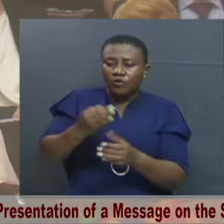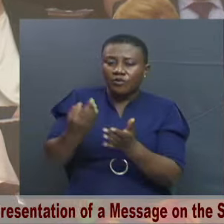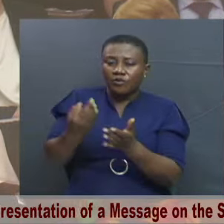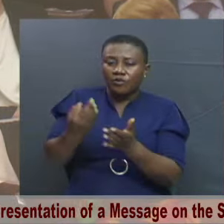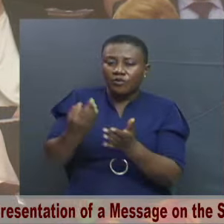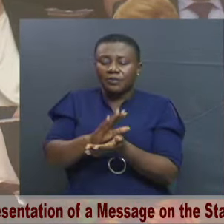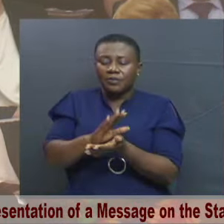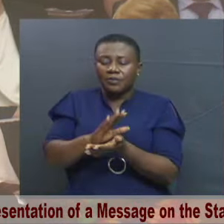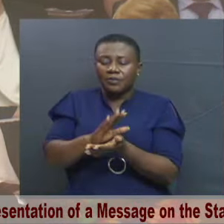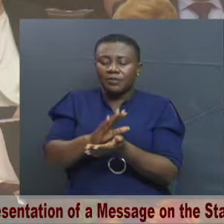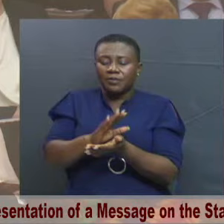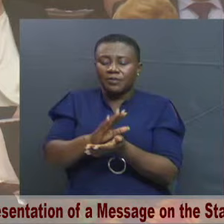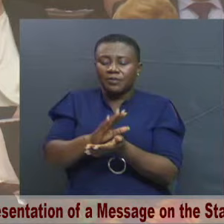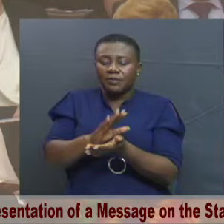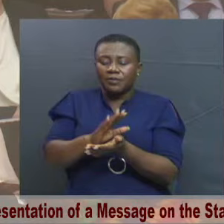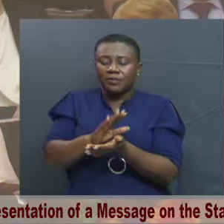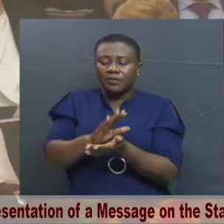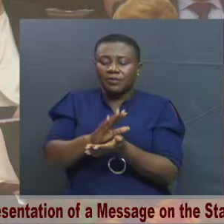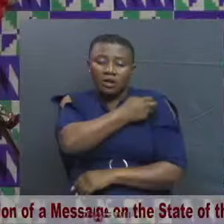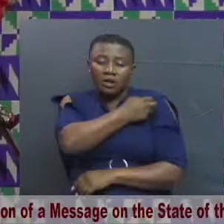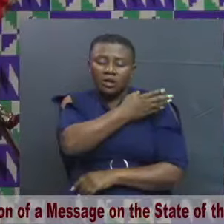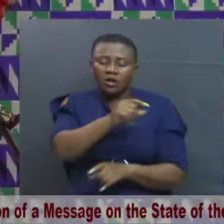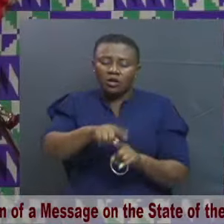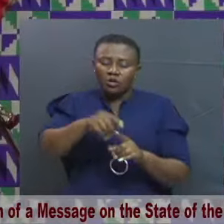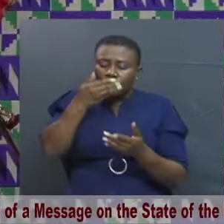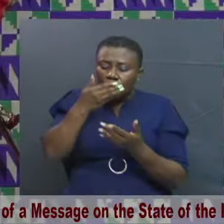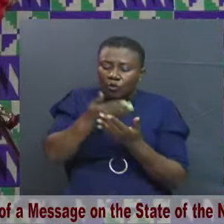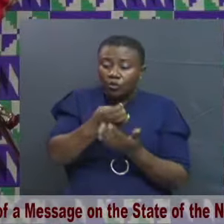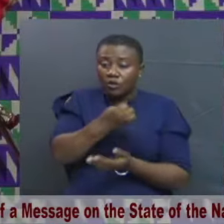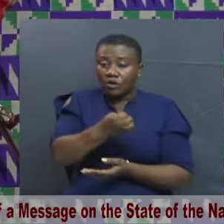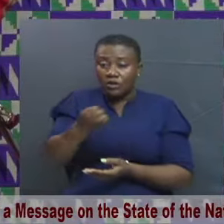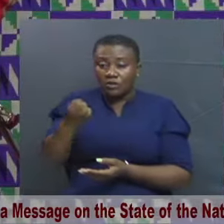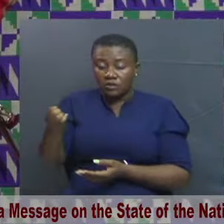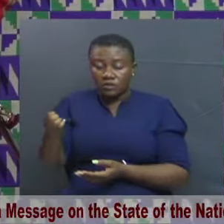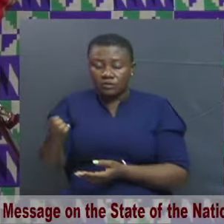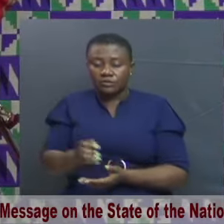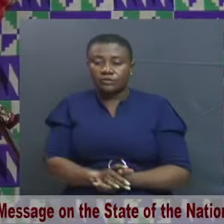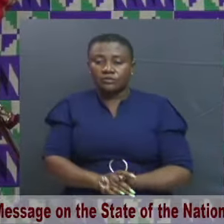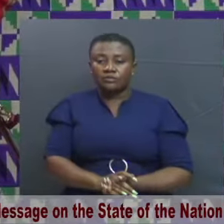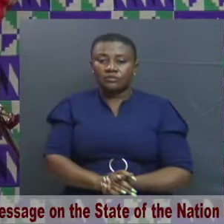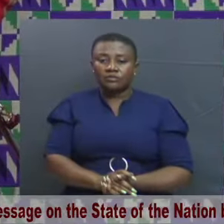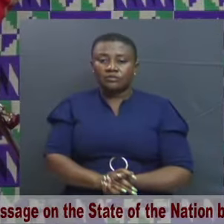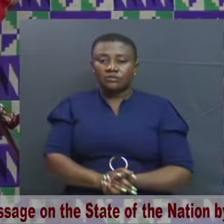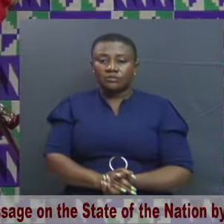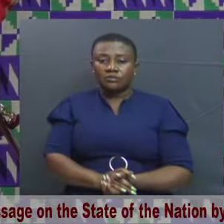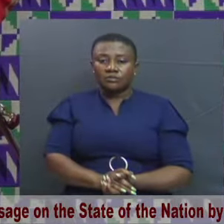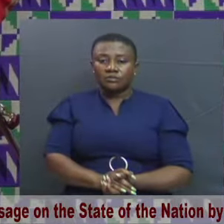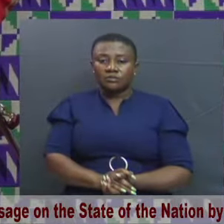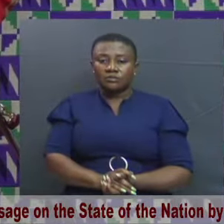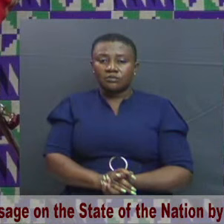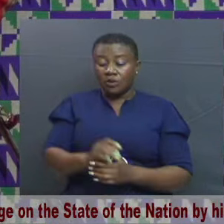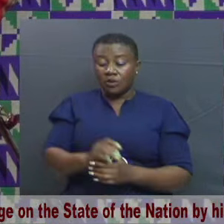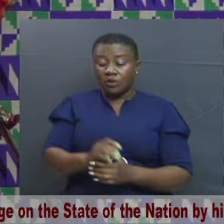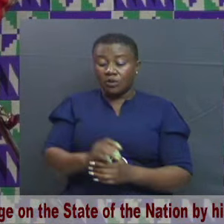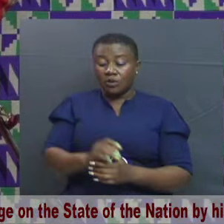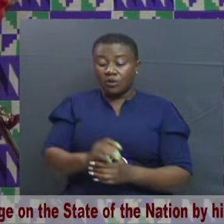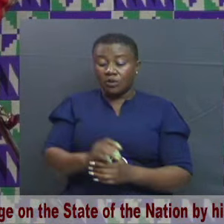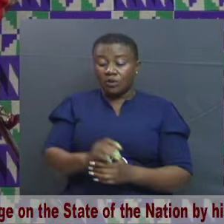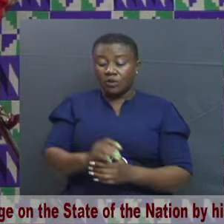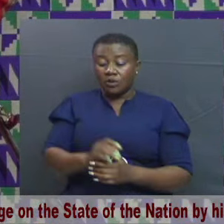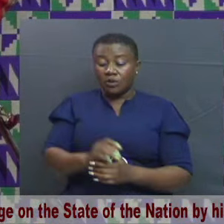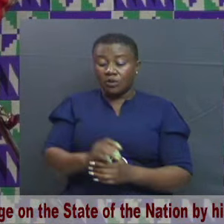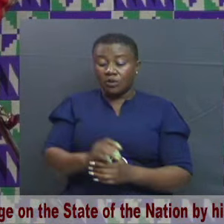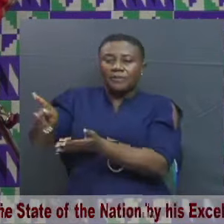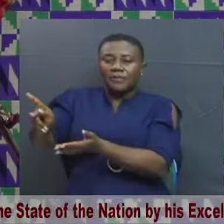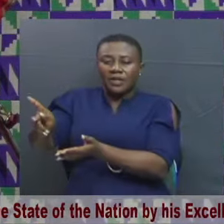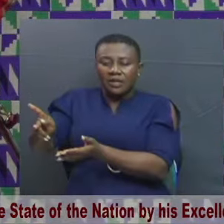hospital with the necessary equipment for diagnosis and treatment the contractors has been paid an advanced